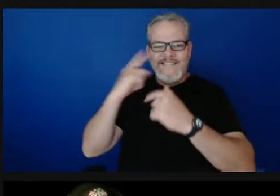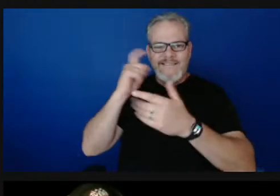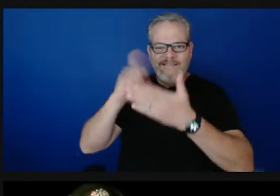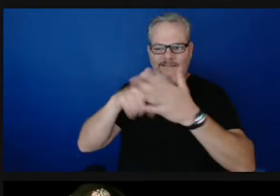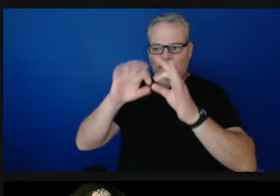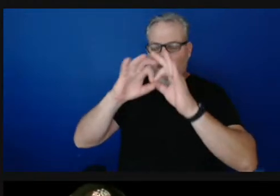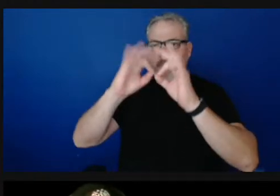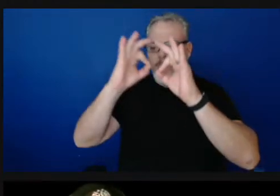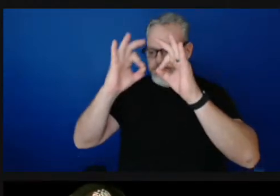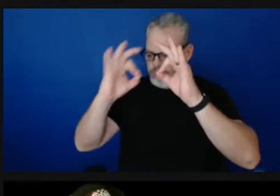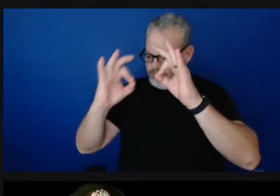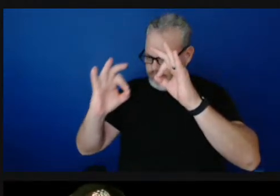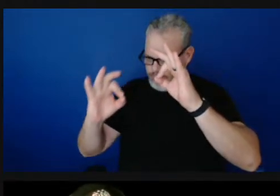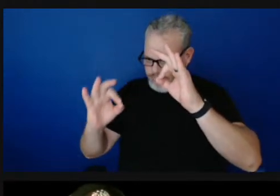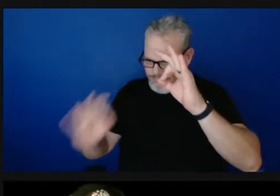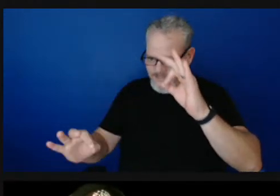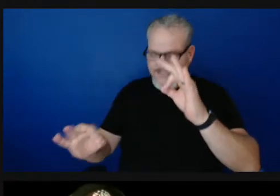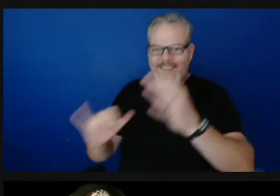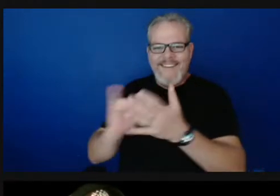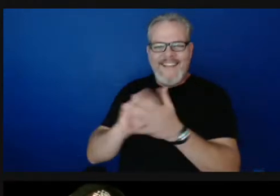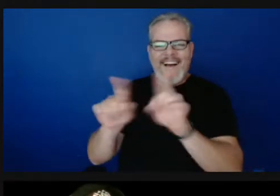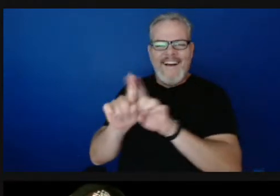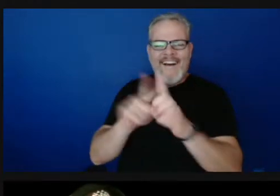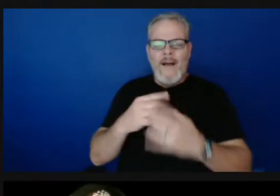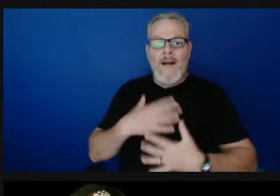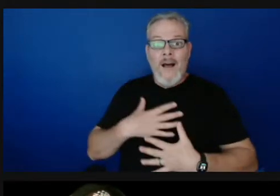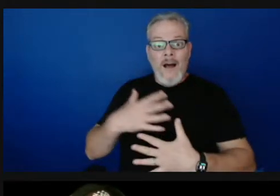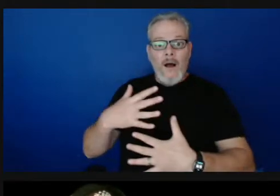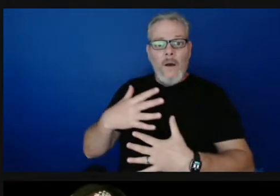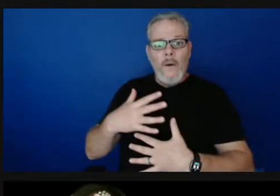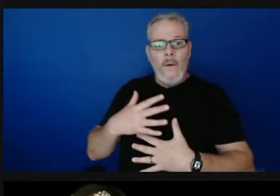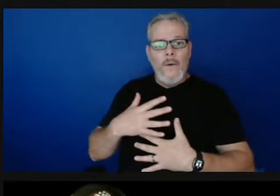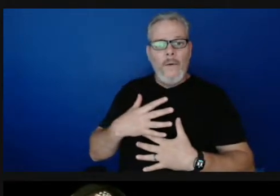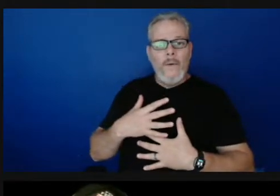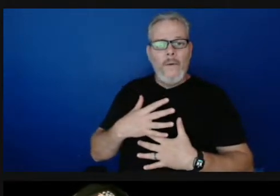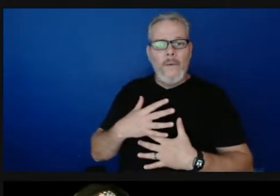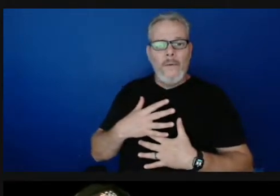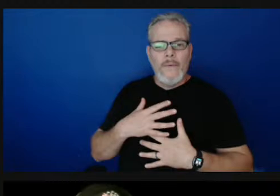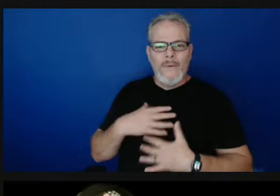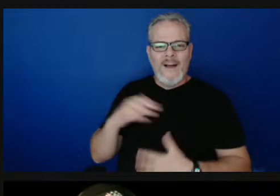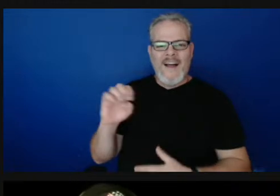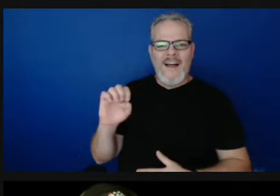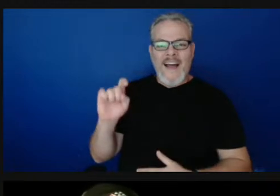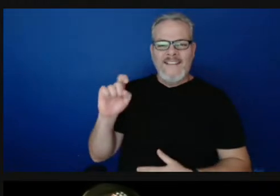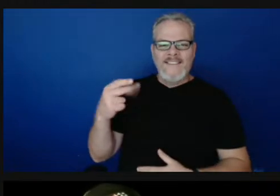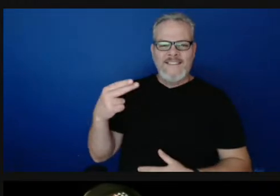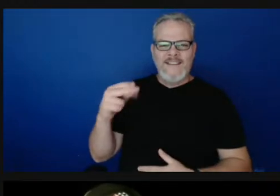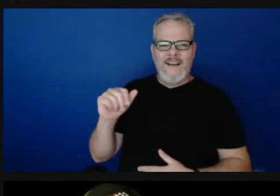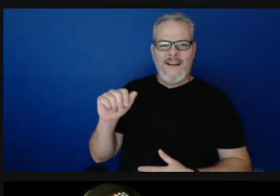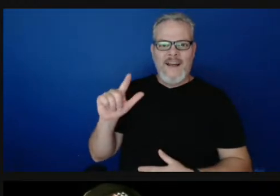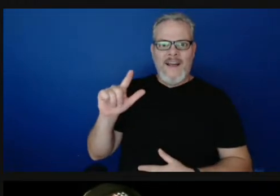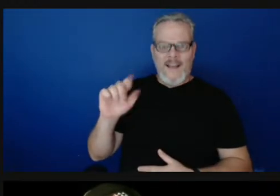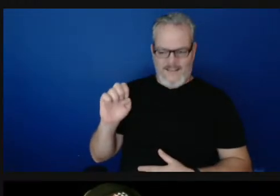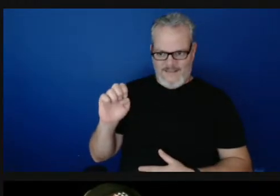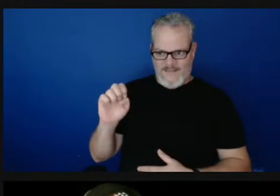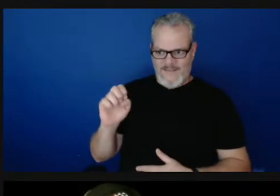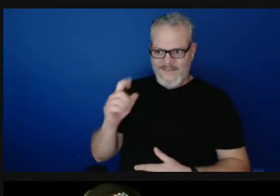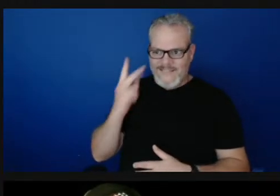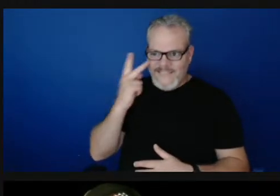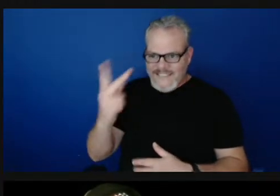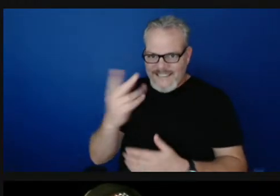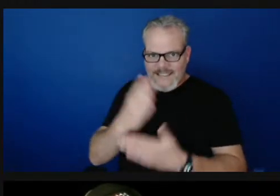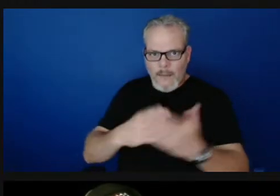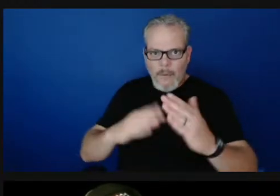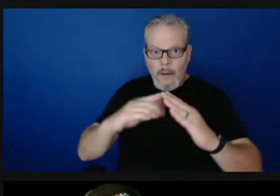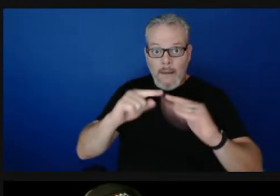volcano essentially exhales its lava and in its most recent phase, you see the contraction of the summit